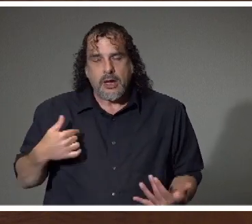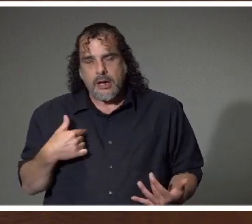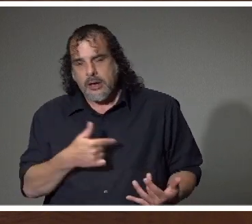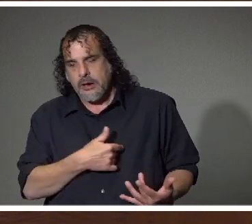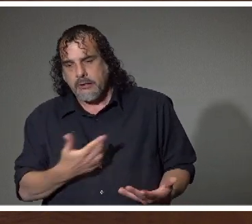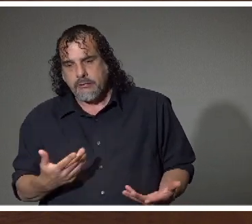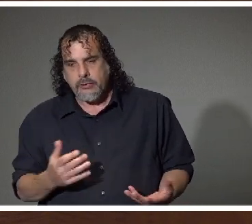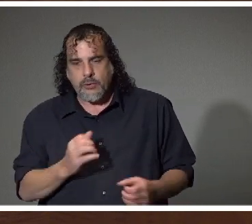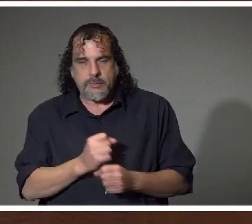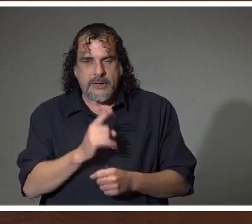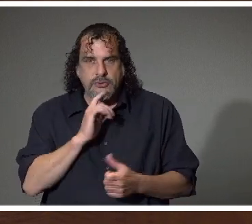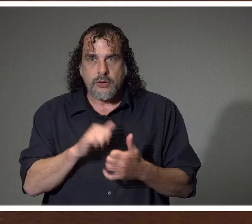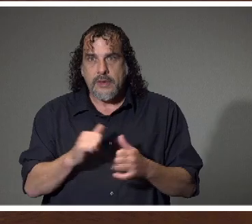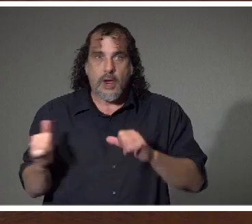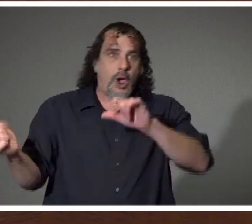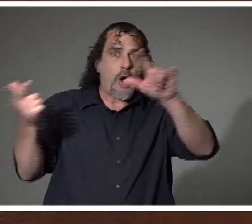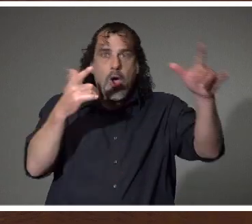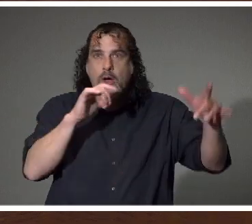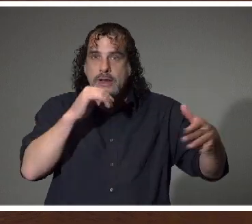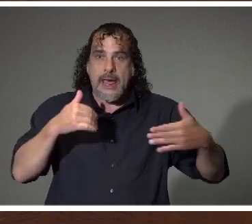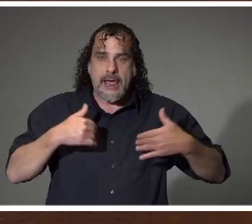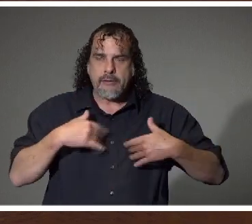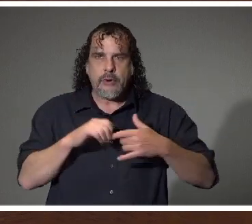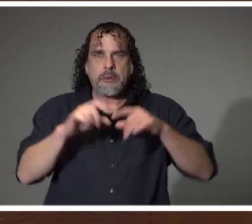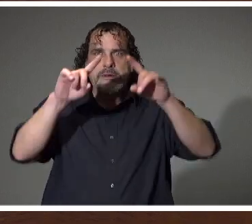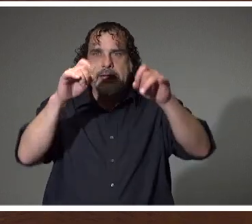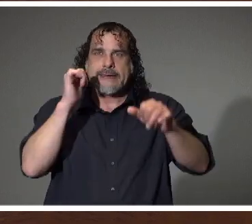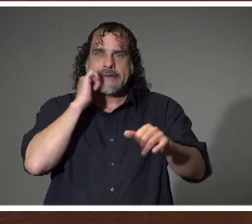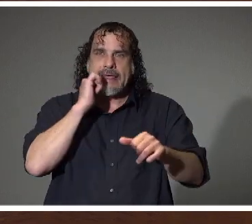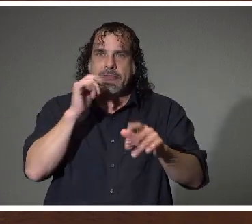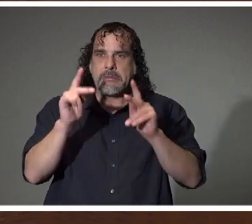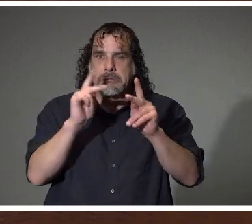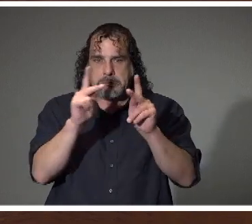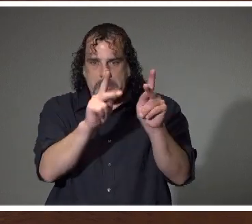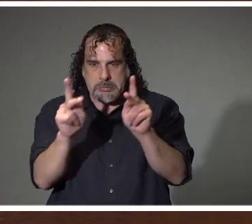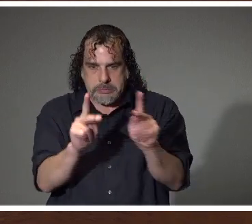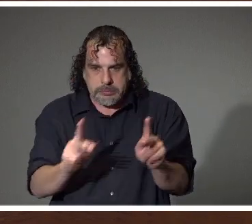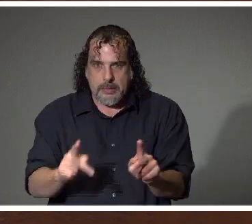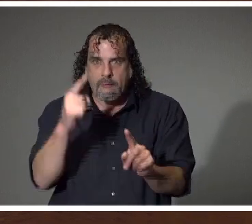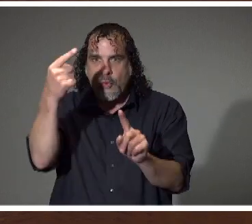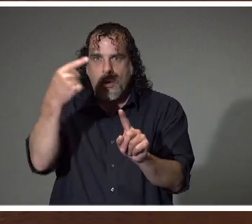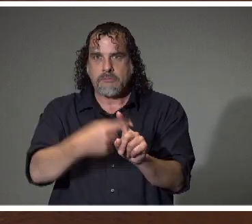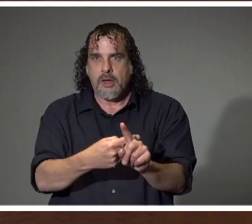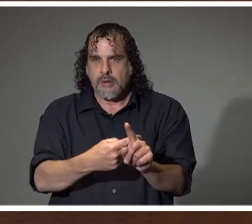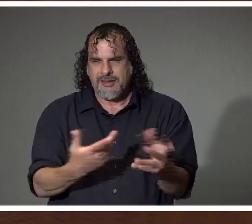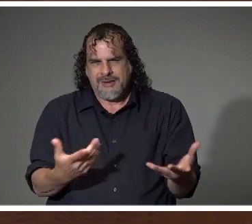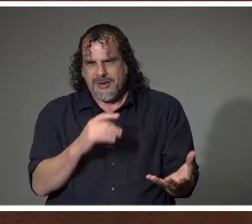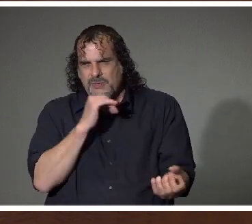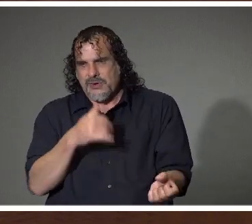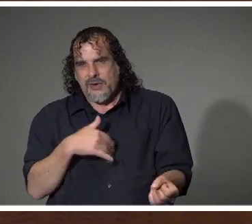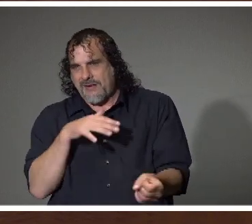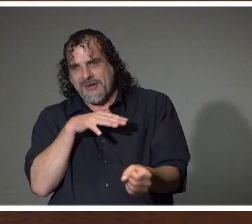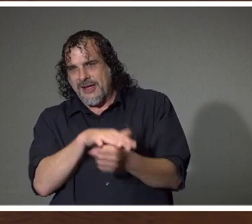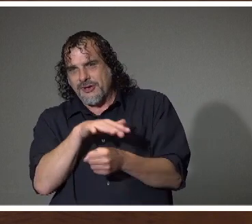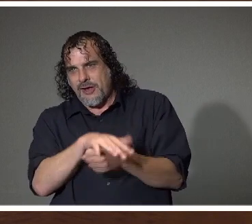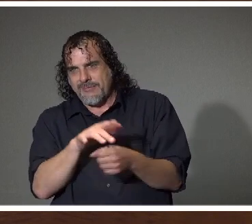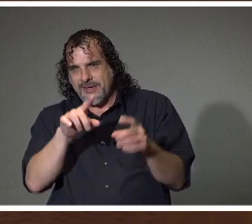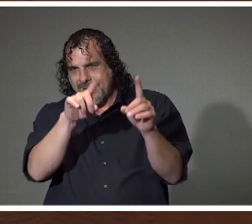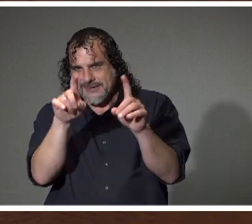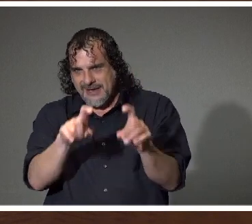that no one had COVID, we would test every Mississippian every day for a month. Obviously, we don't have the capacity to